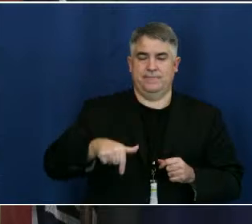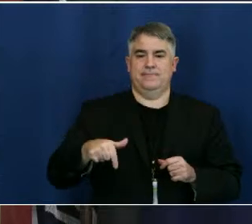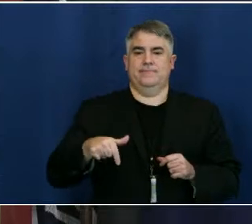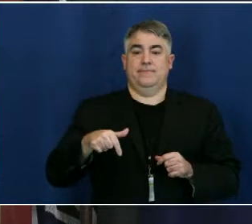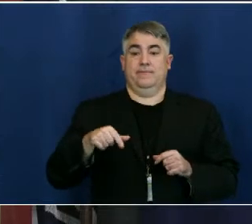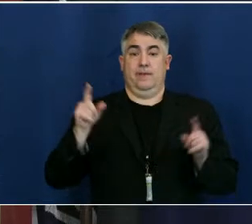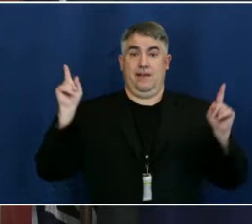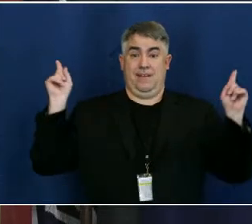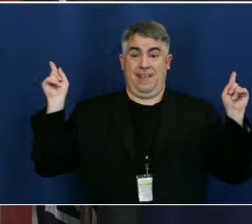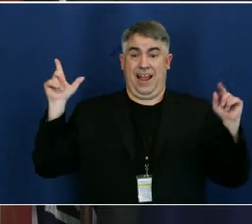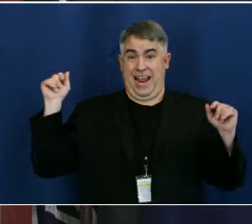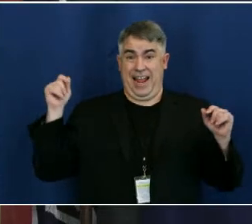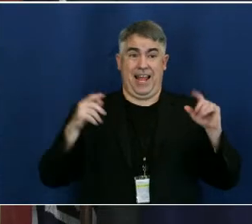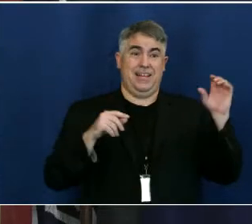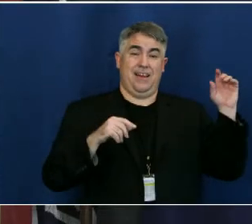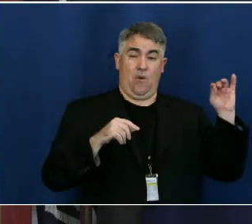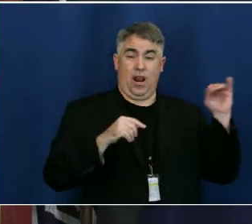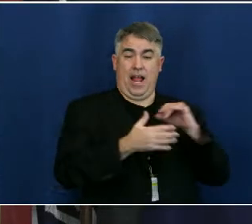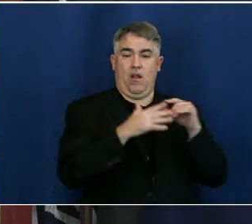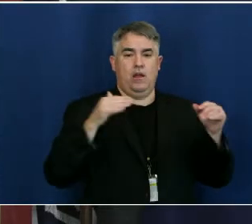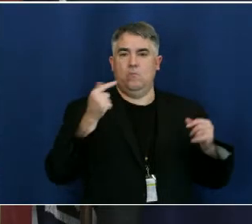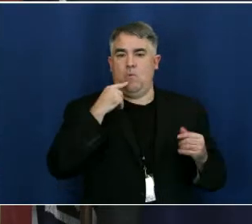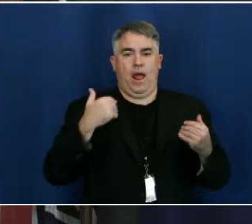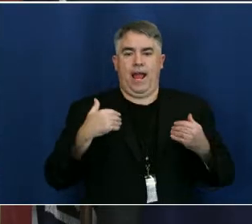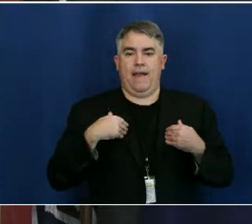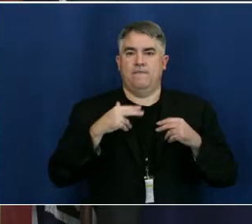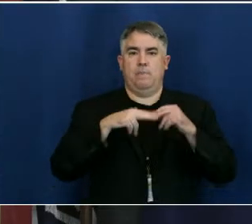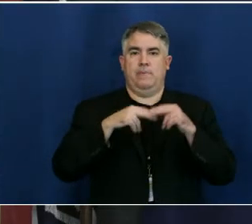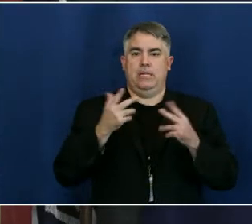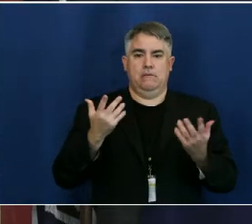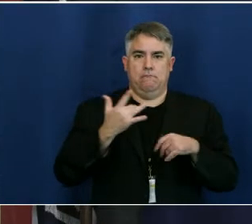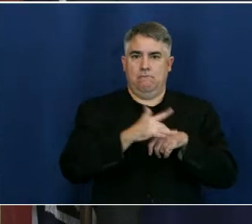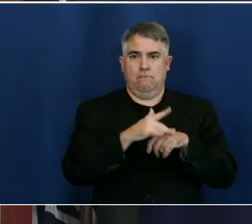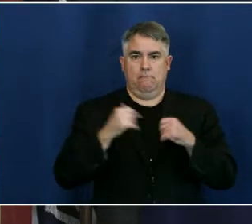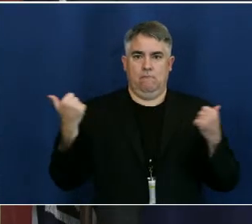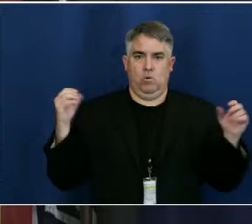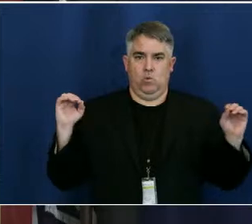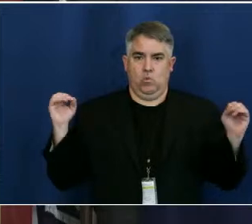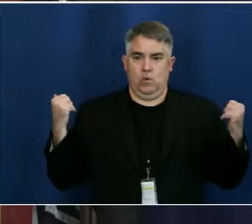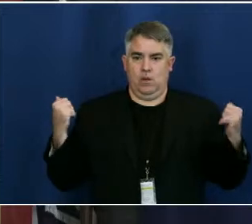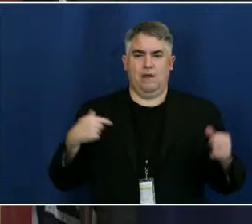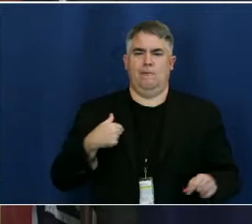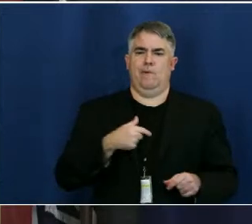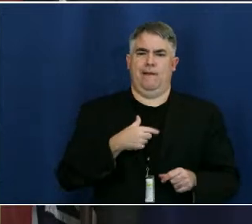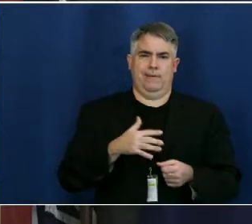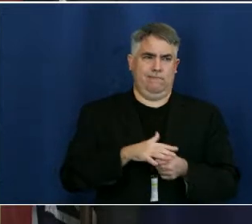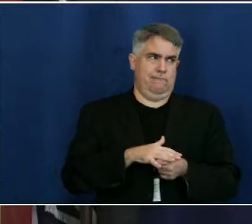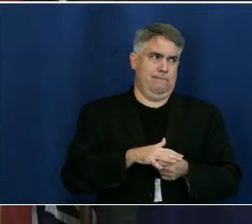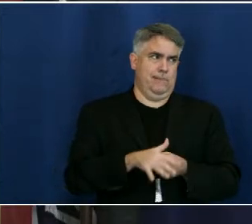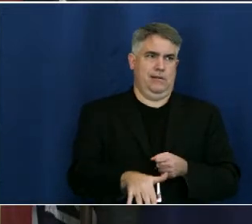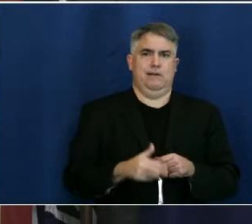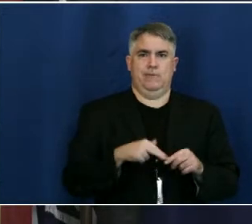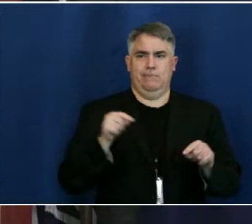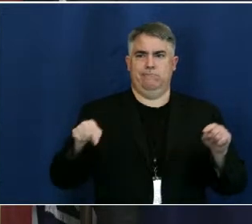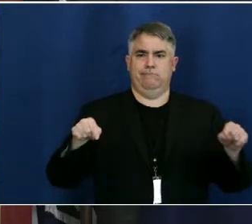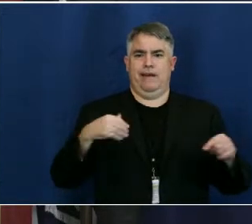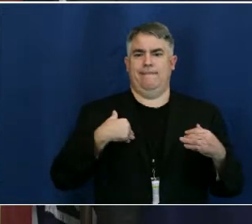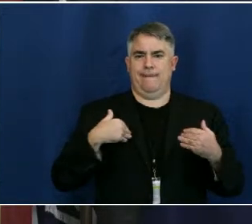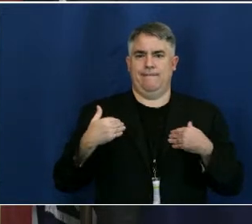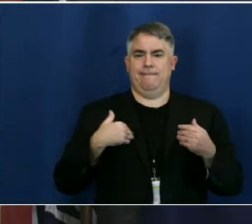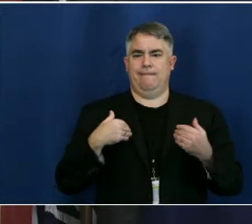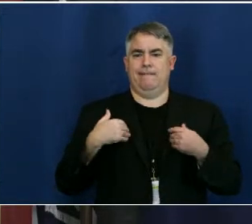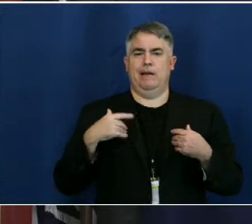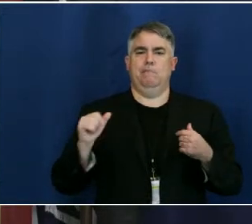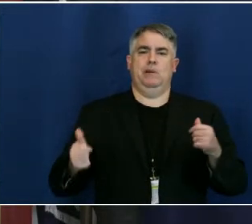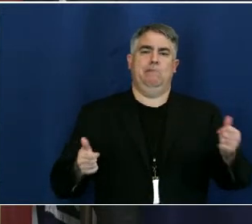don't have the capacity or infrastructure to get vaccines in arms. That's not our problem here. We've built out far more infrastructure,